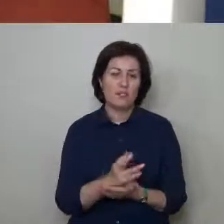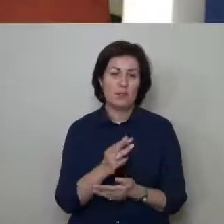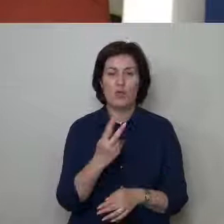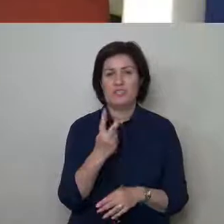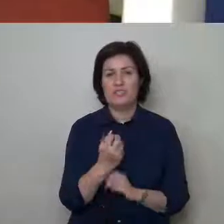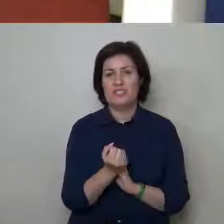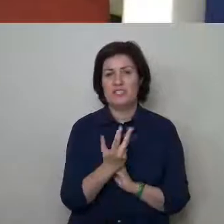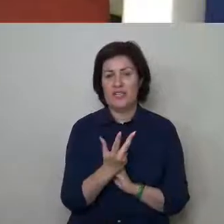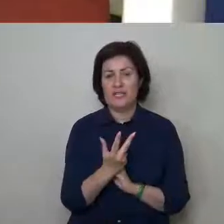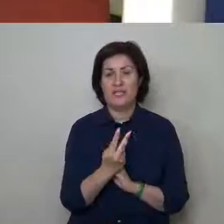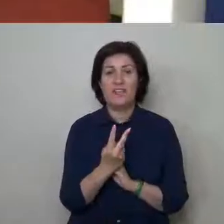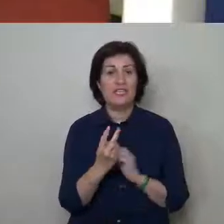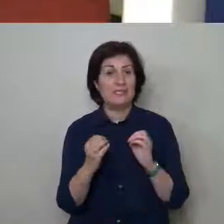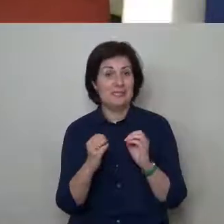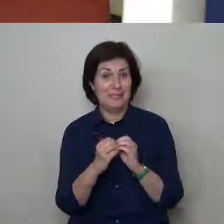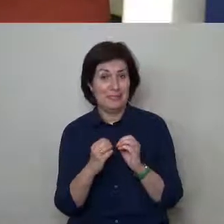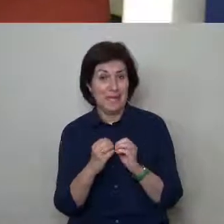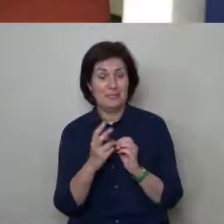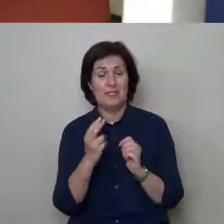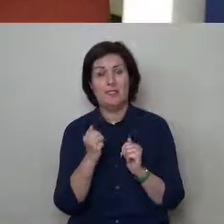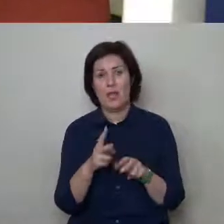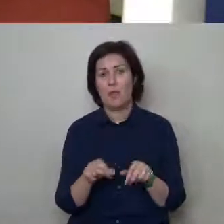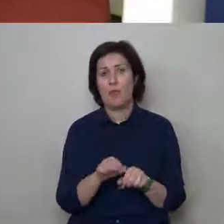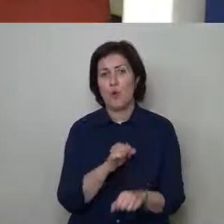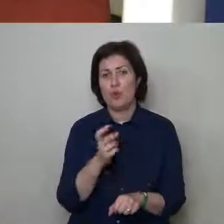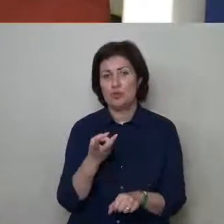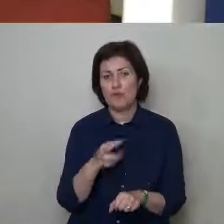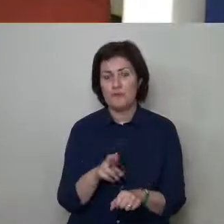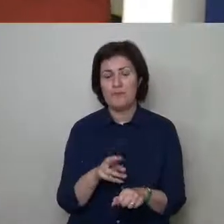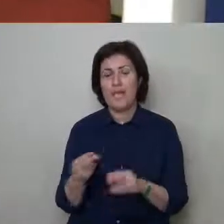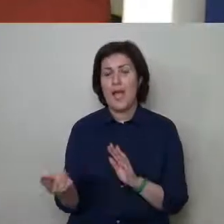be held liable according to Article